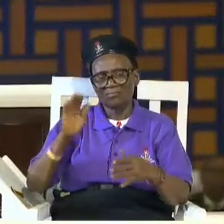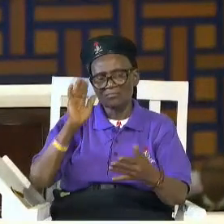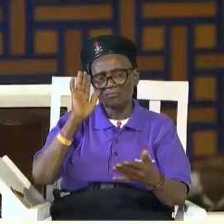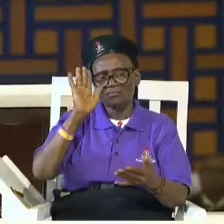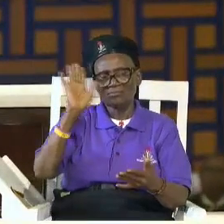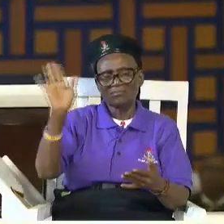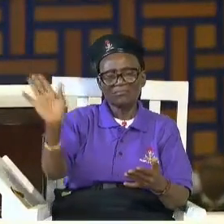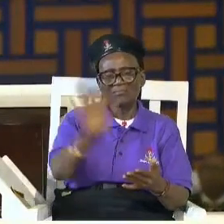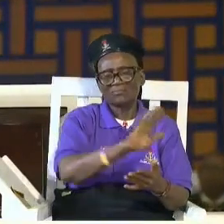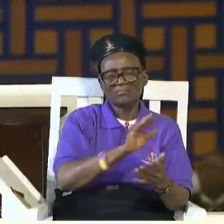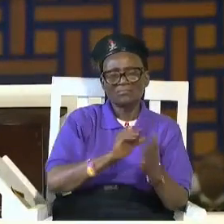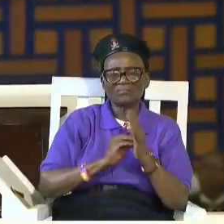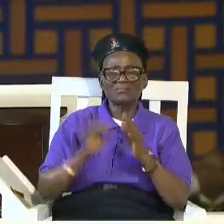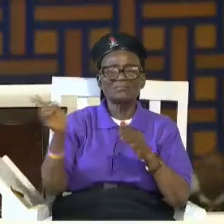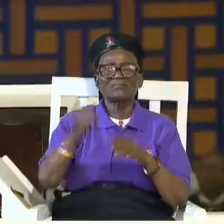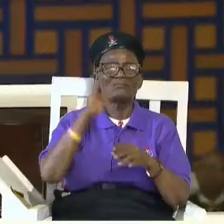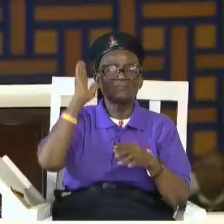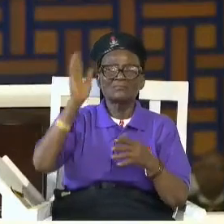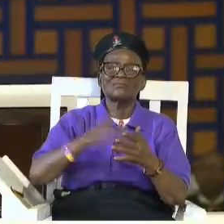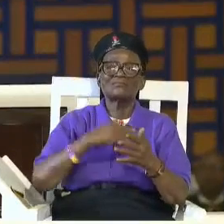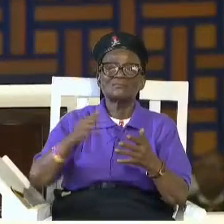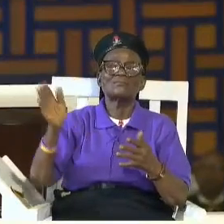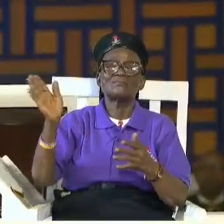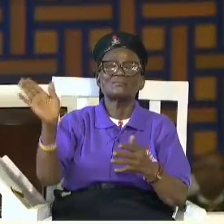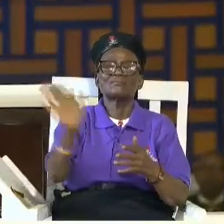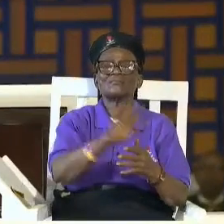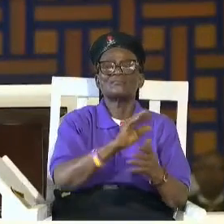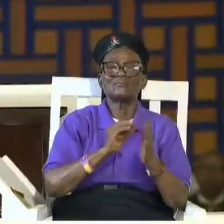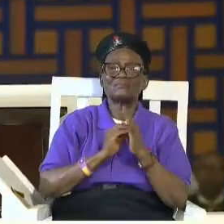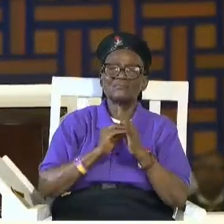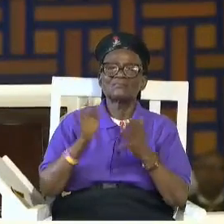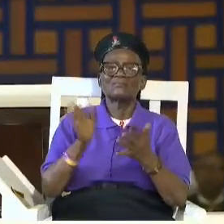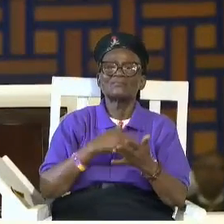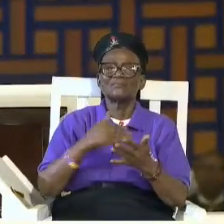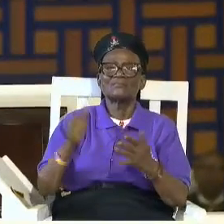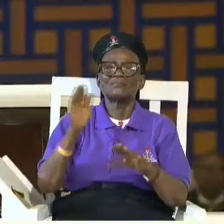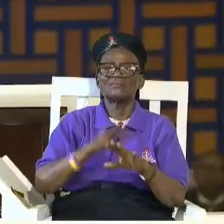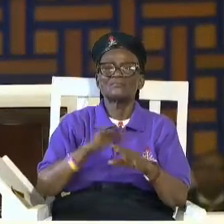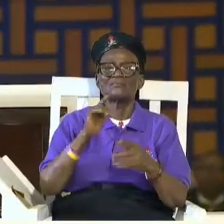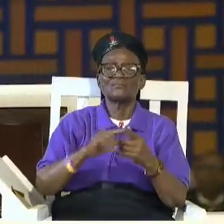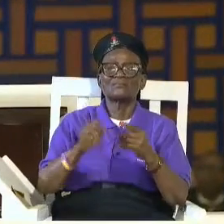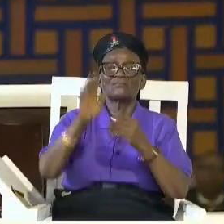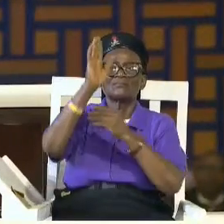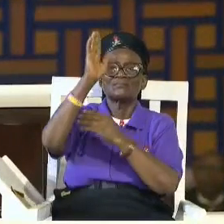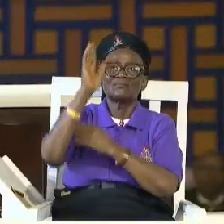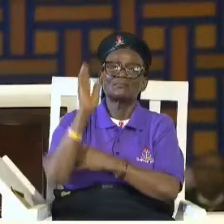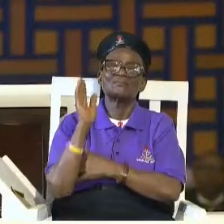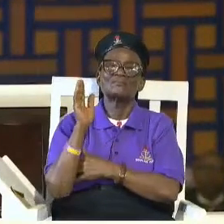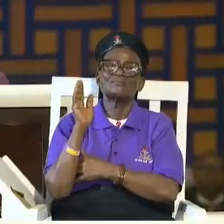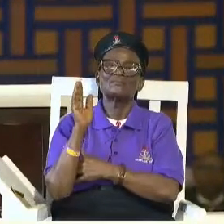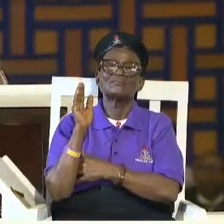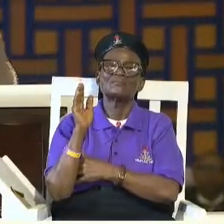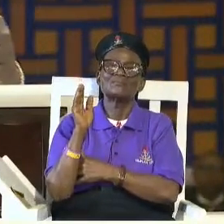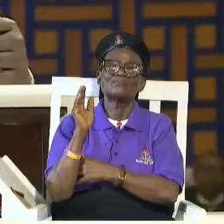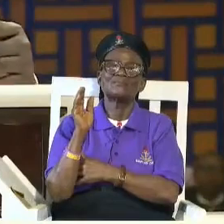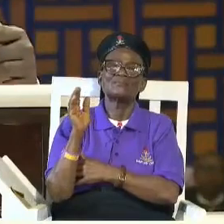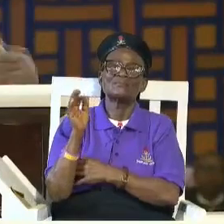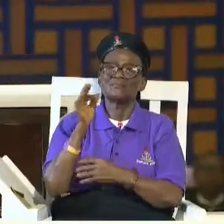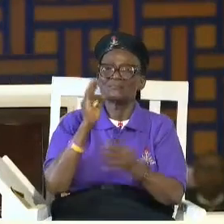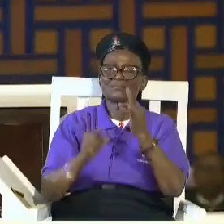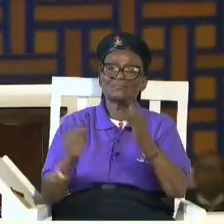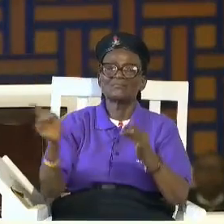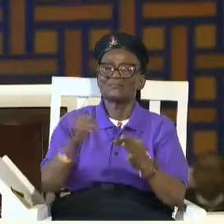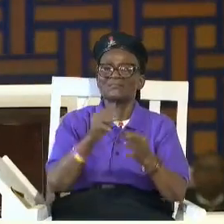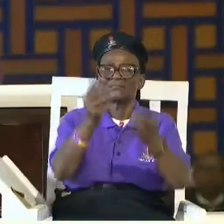You will sing your own song to God. You will clap. If you want to dance, you